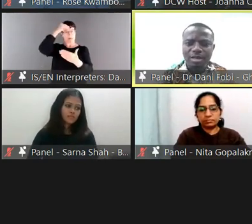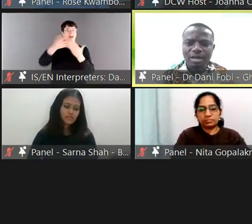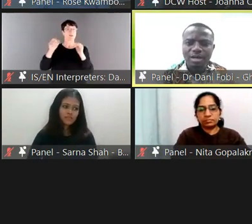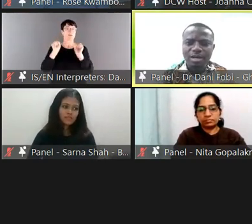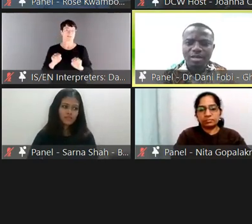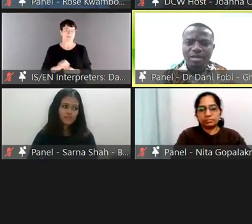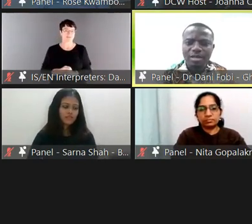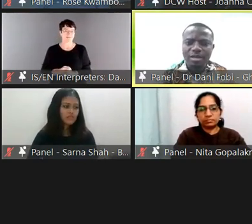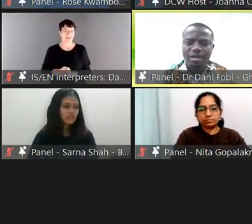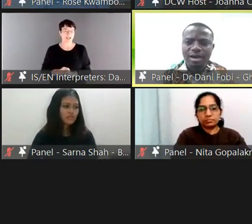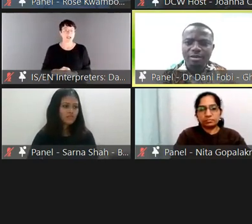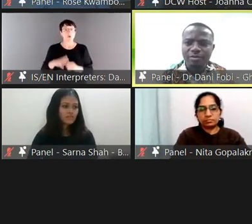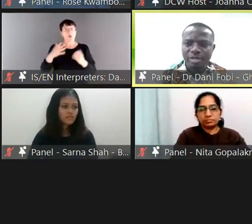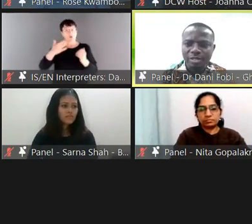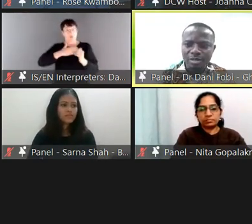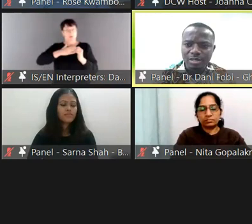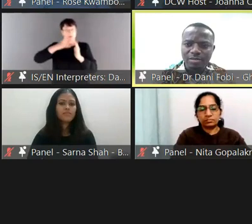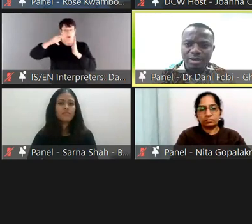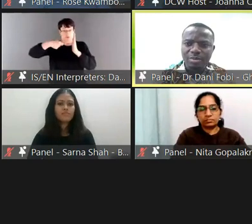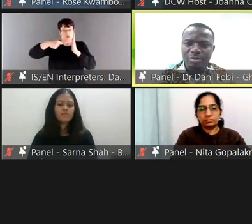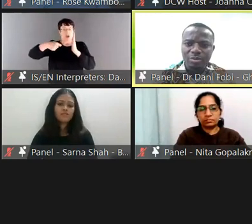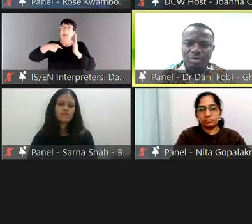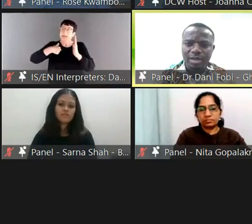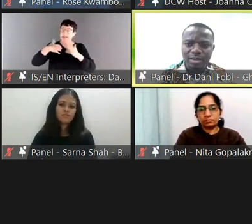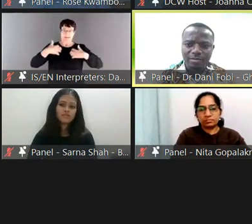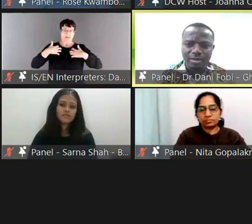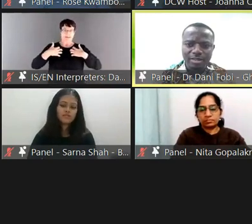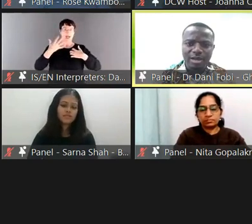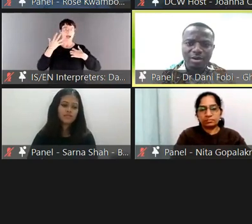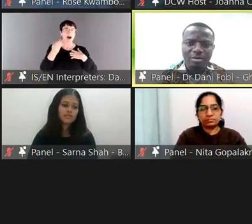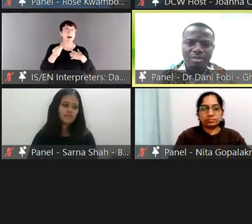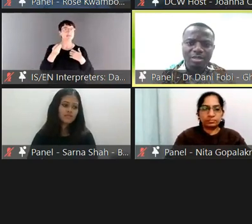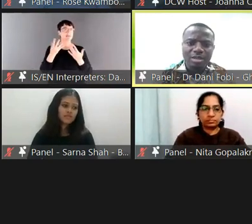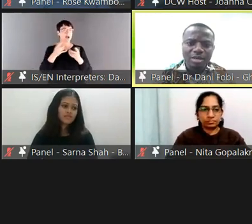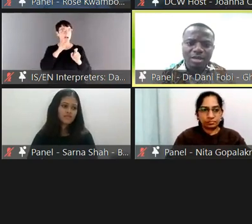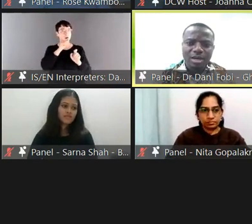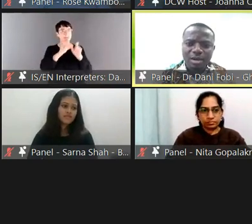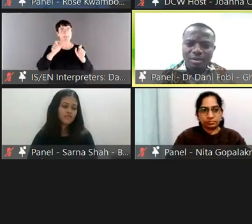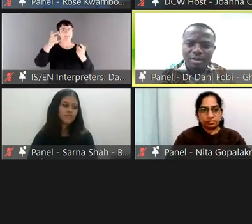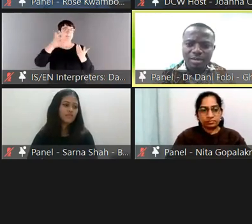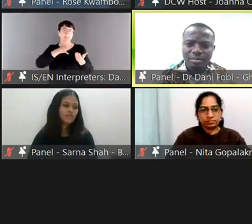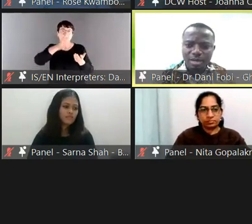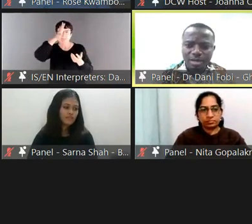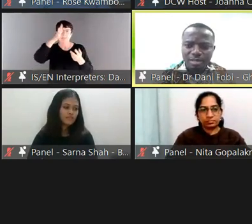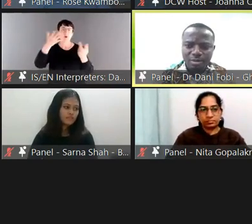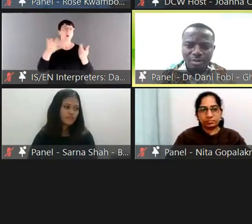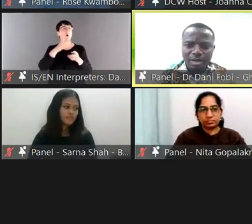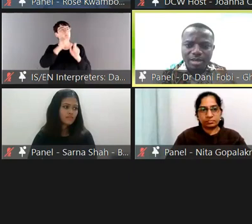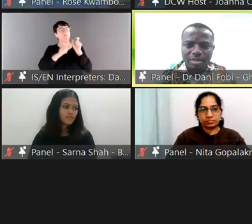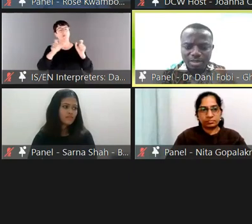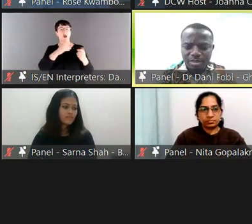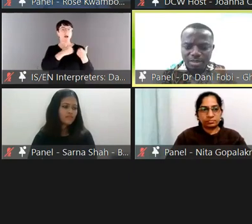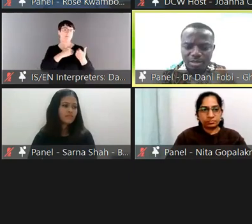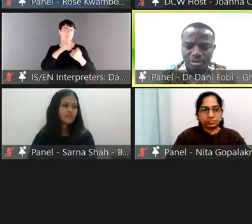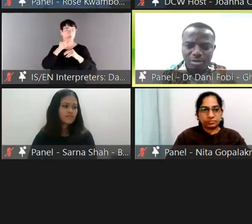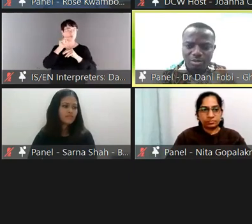in the kind of resources available to the caregivers in their homes and how they manage to communicate